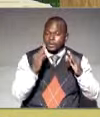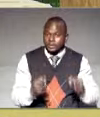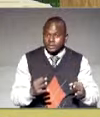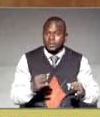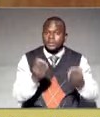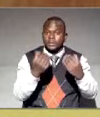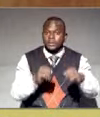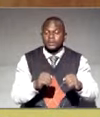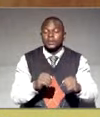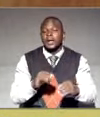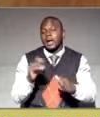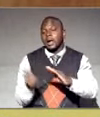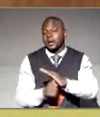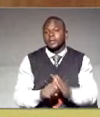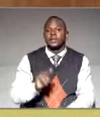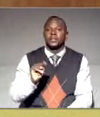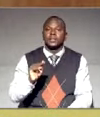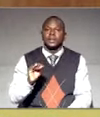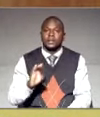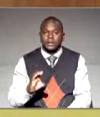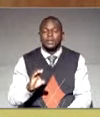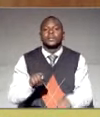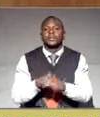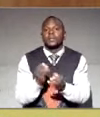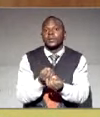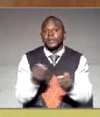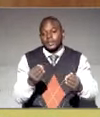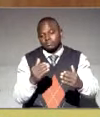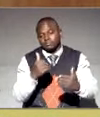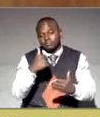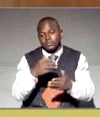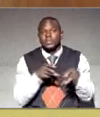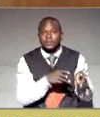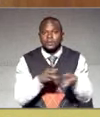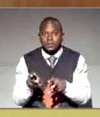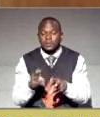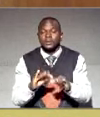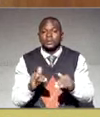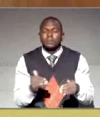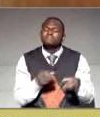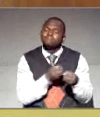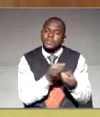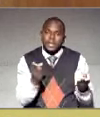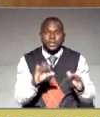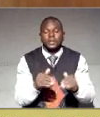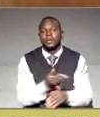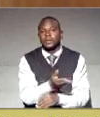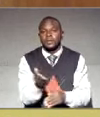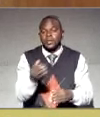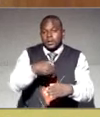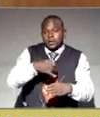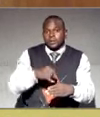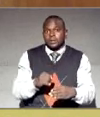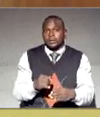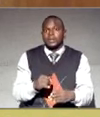already under NEC, and NEC has many subsidiaries, has a number of subsidiaries, including